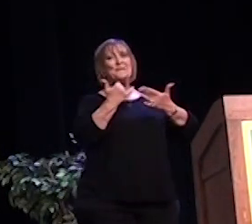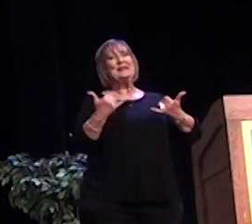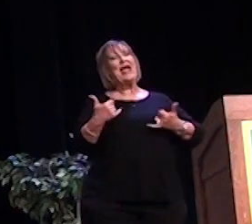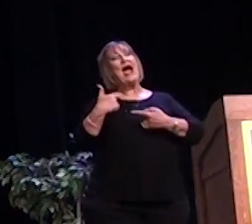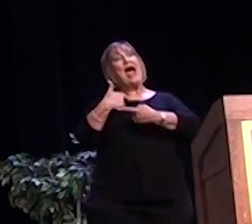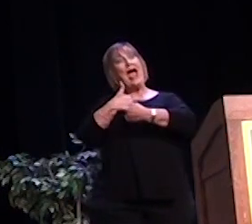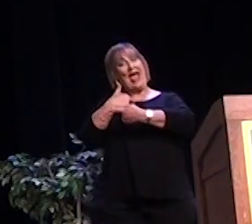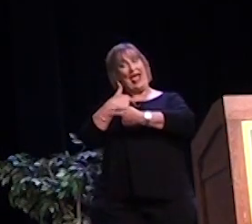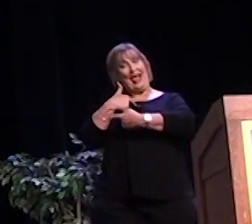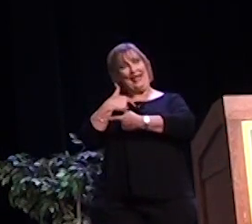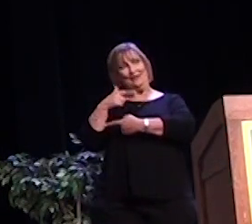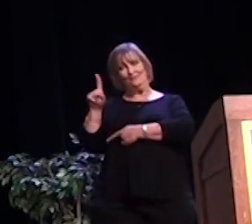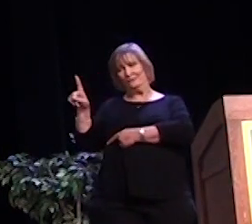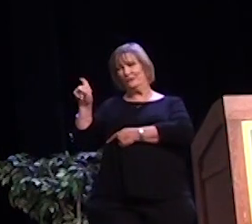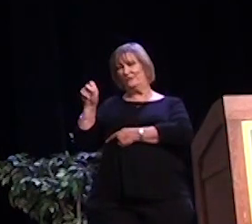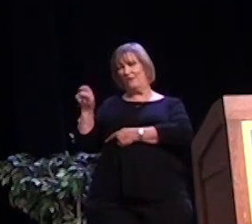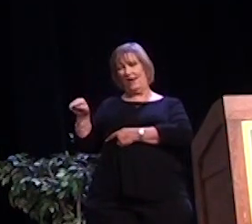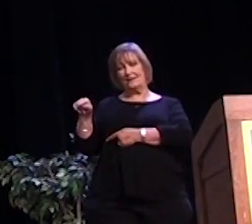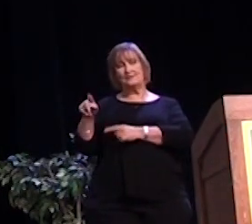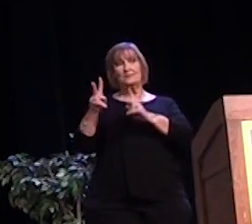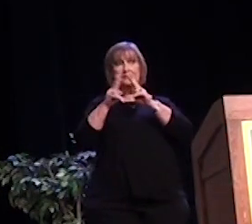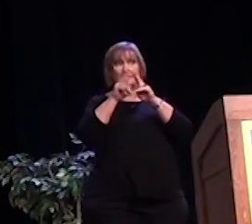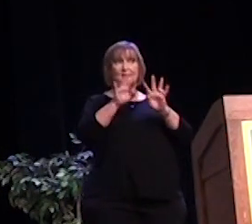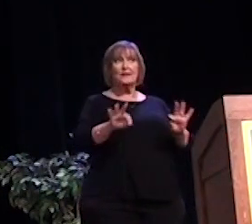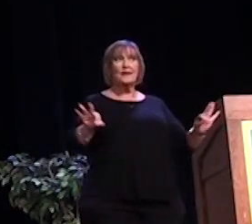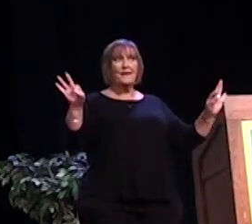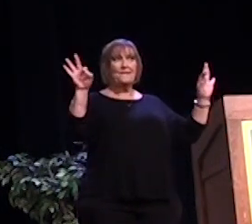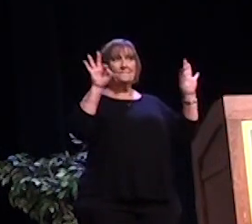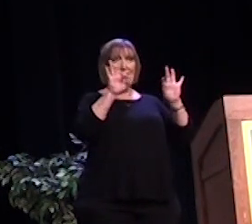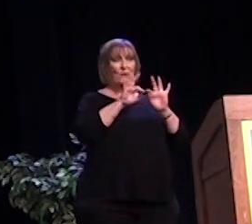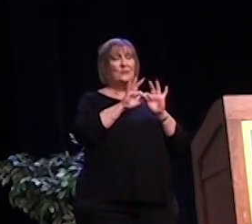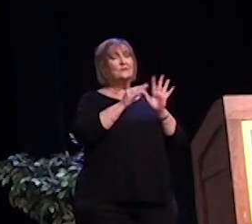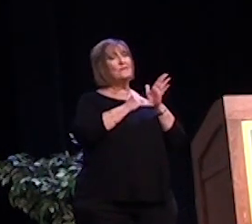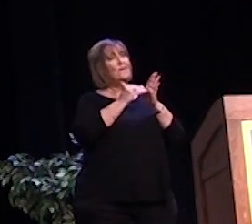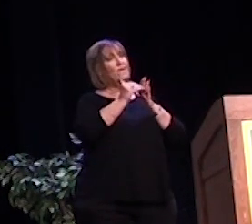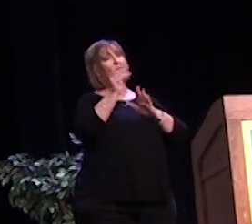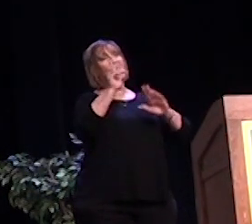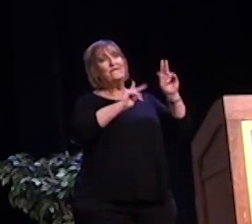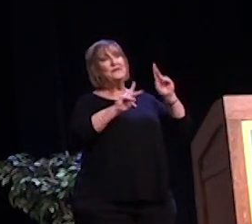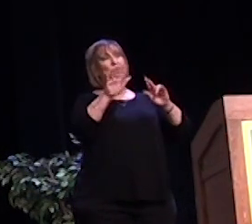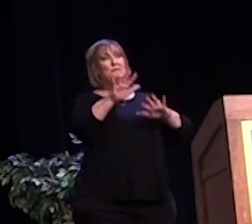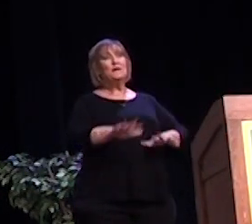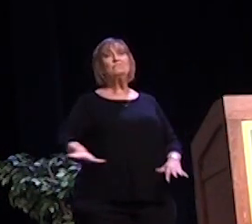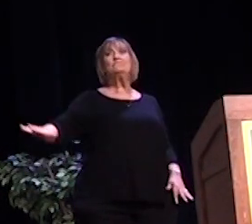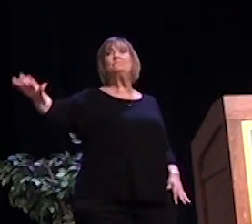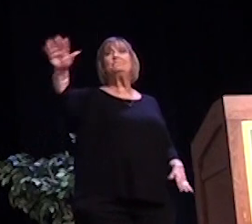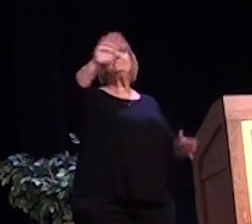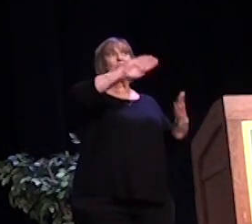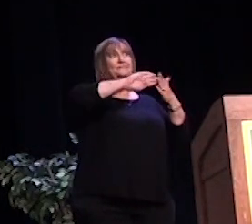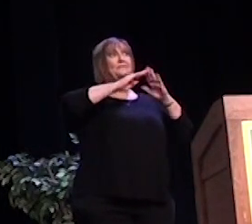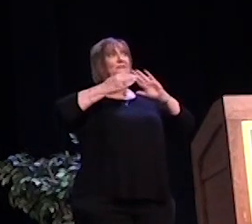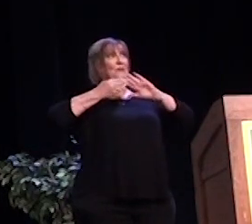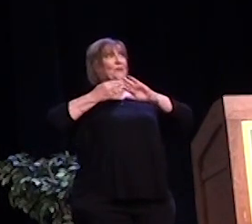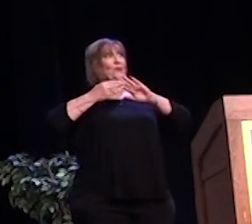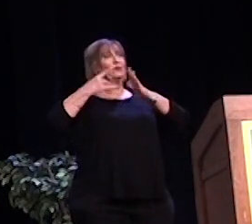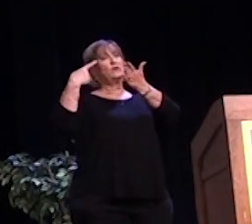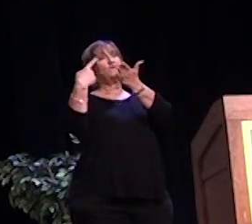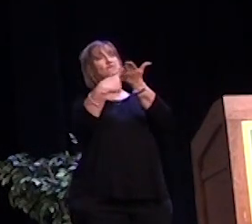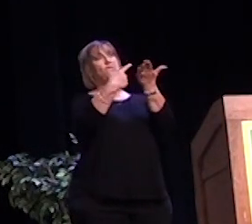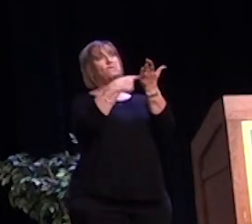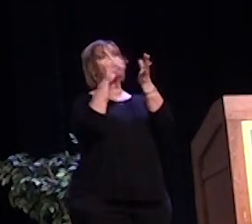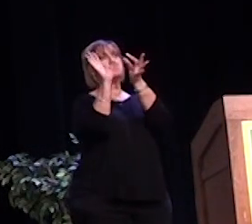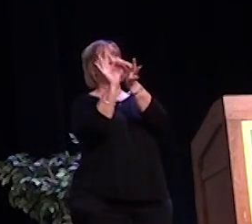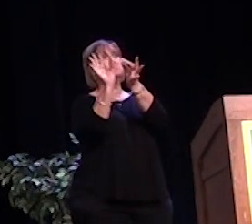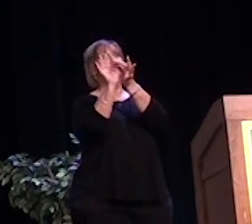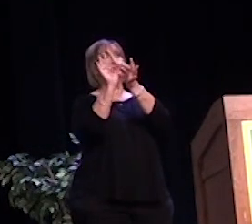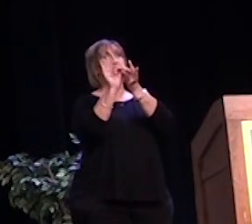And one is a very important one, which is what we hear often in community discussions is questions